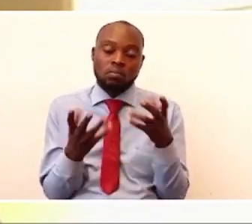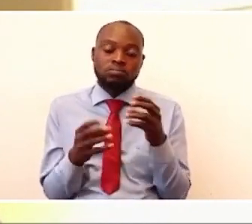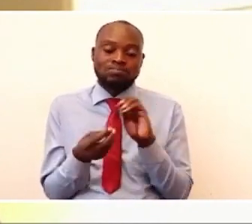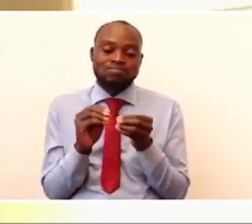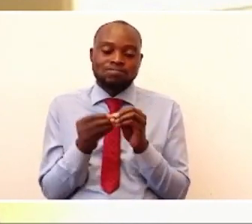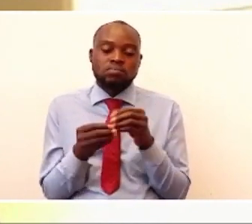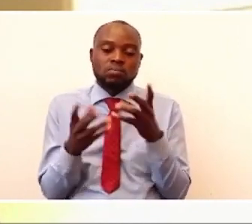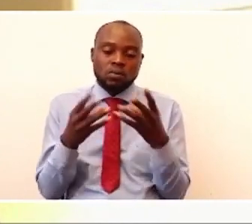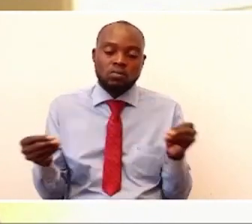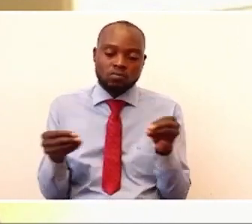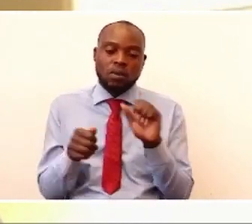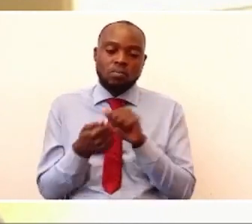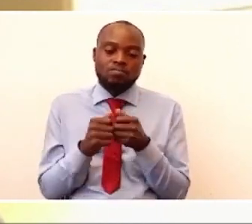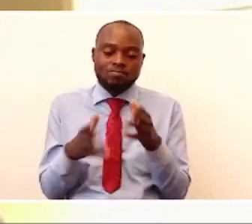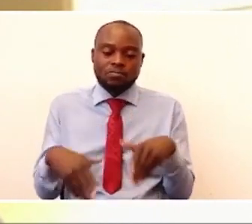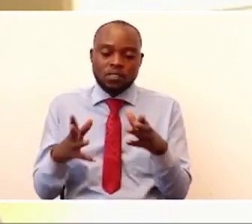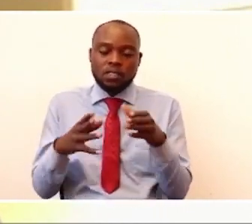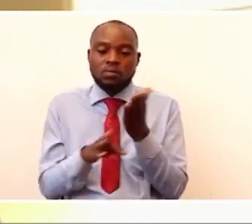of reserves item,